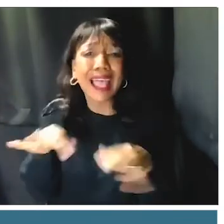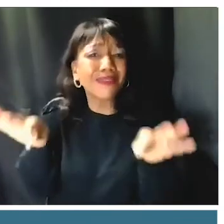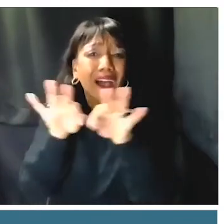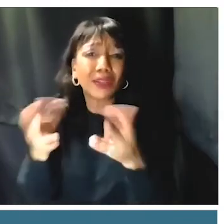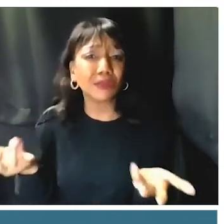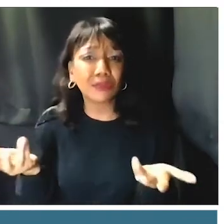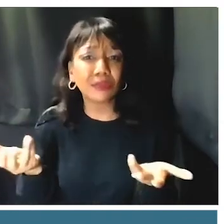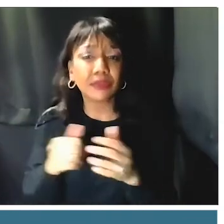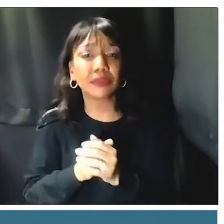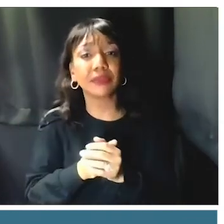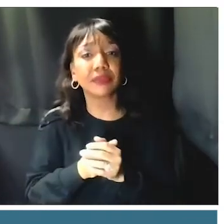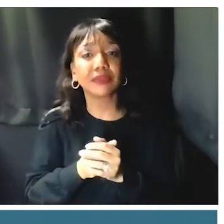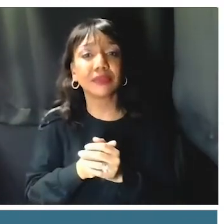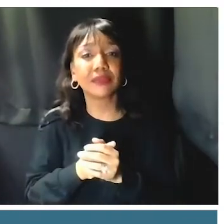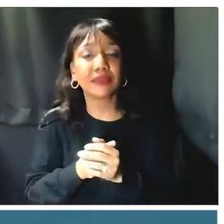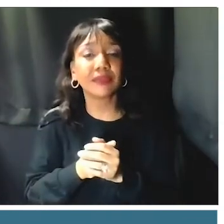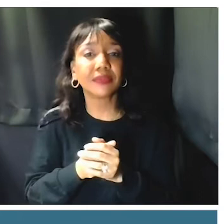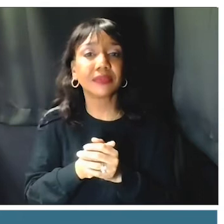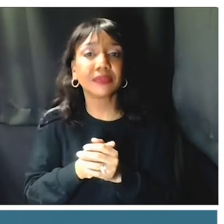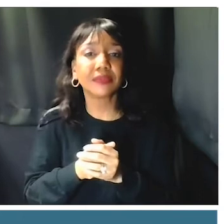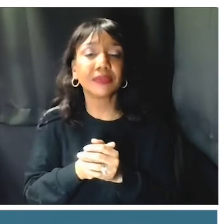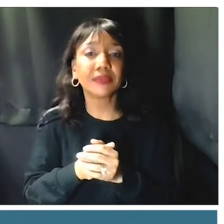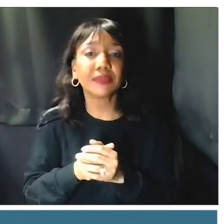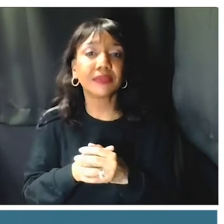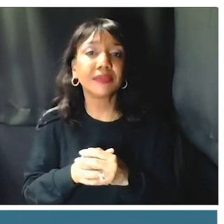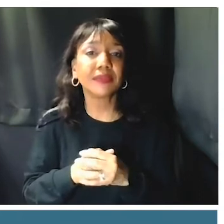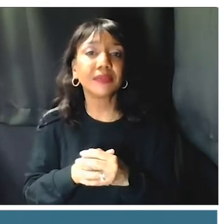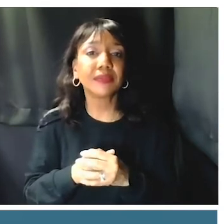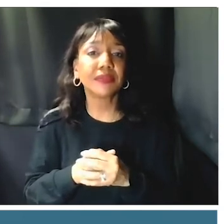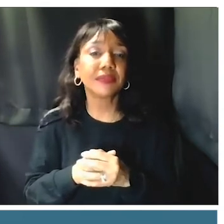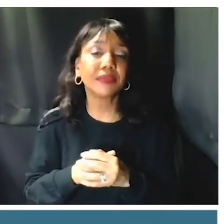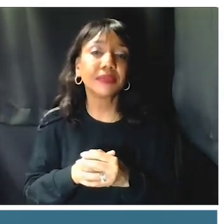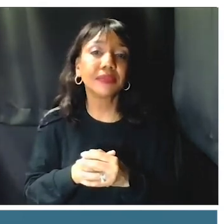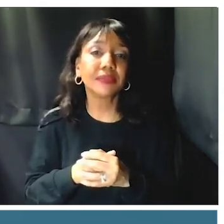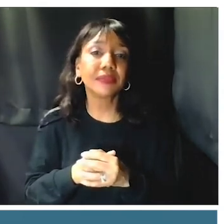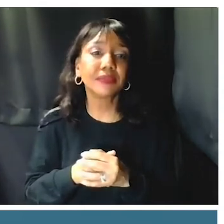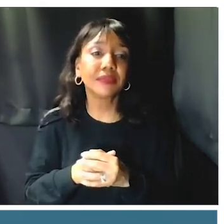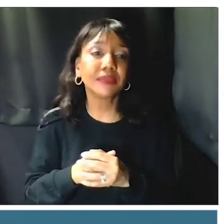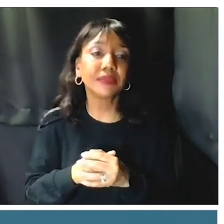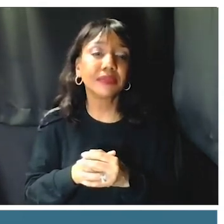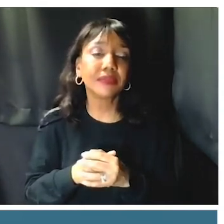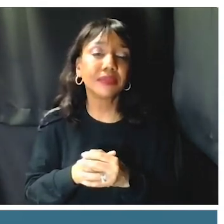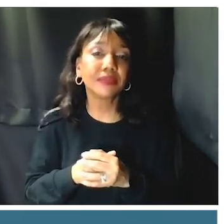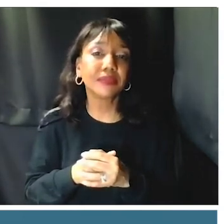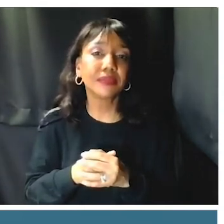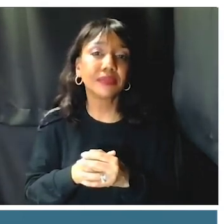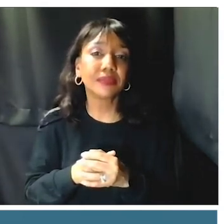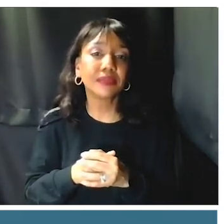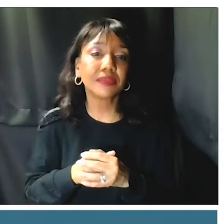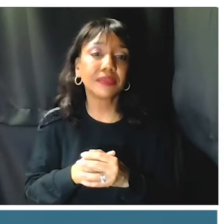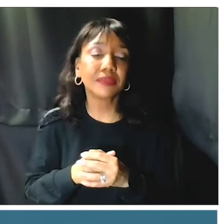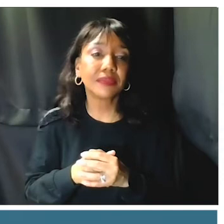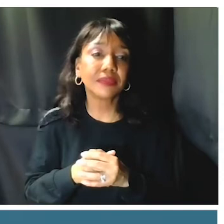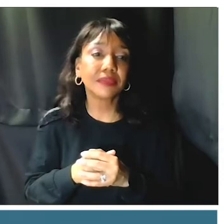entertainment, and miscellaneous non-vital expenses. A photo of a personal budget scrawled on